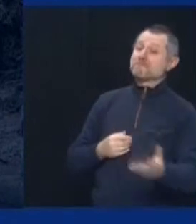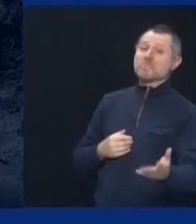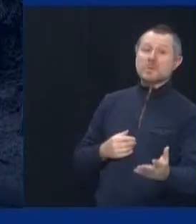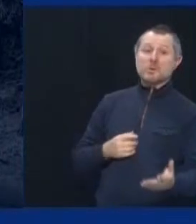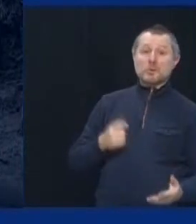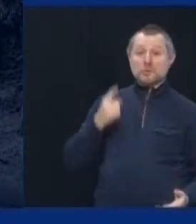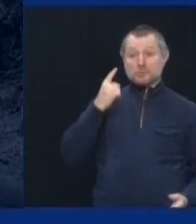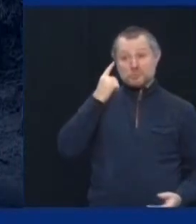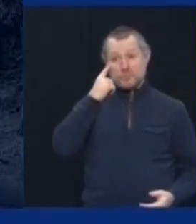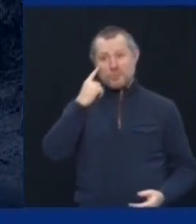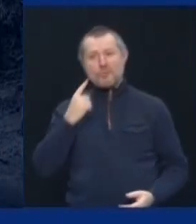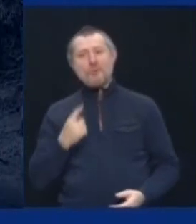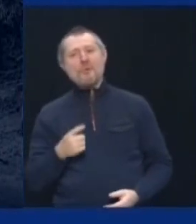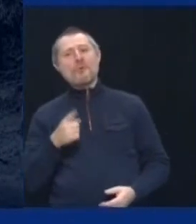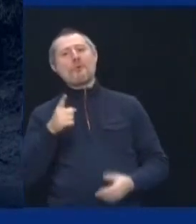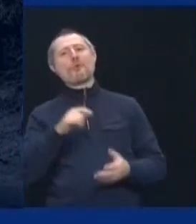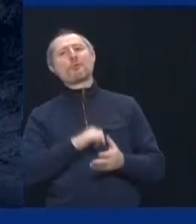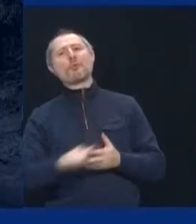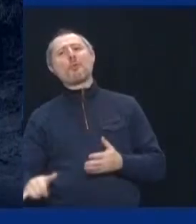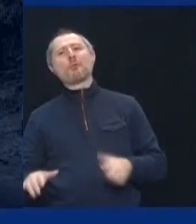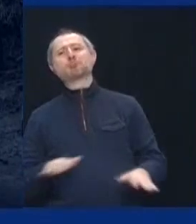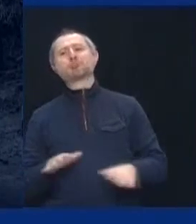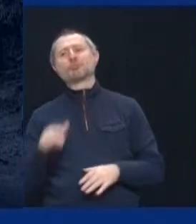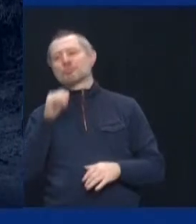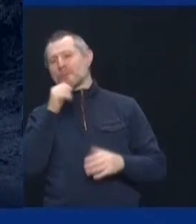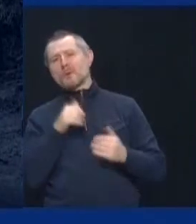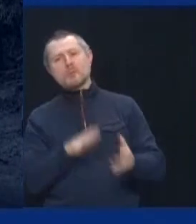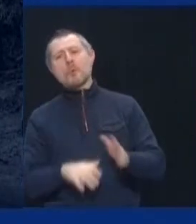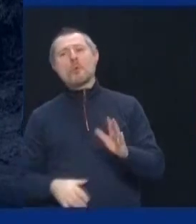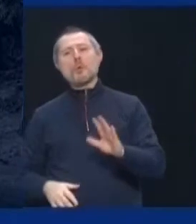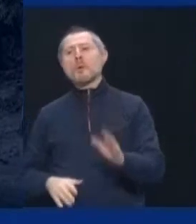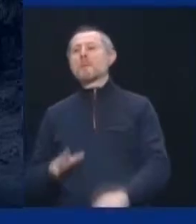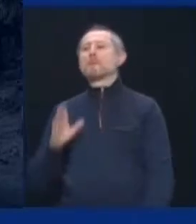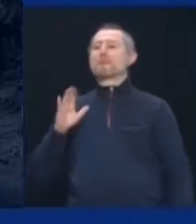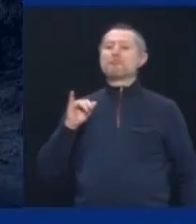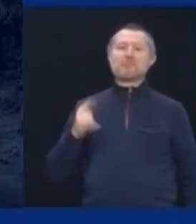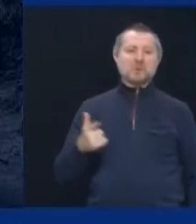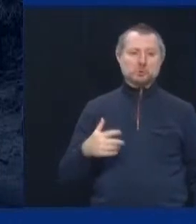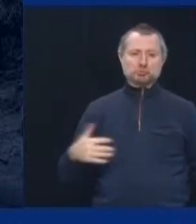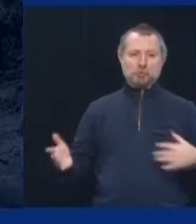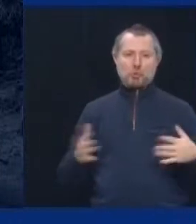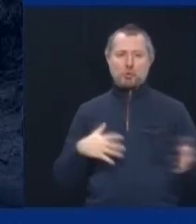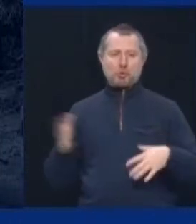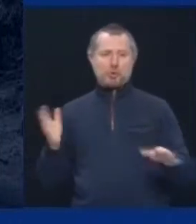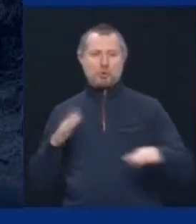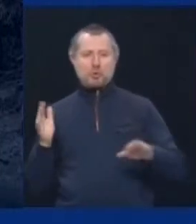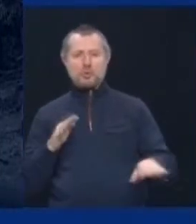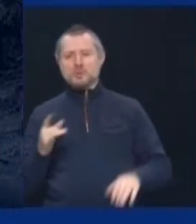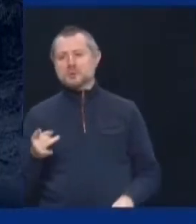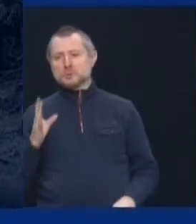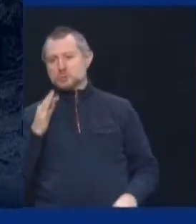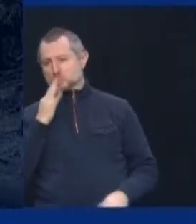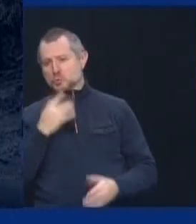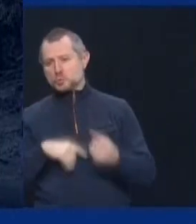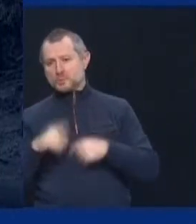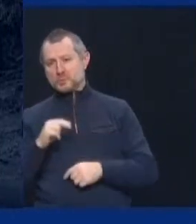on our plate, big storm a-coming, nor'easter coming.